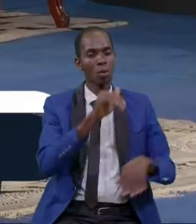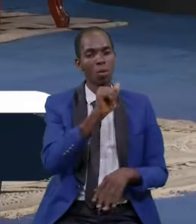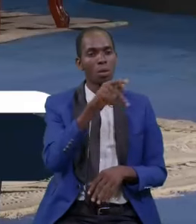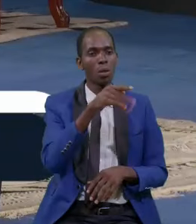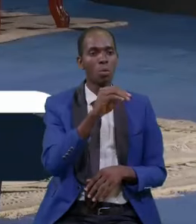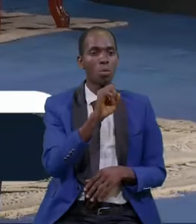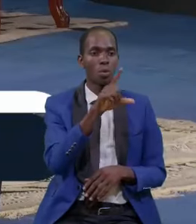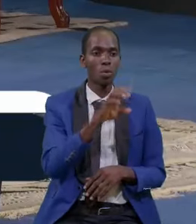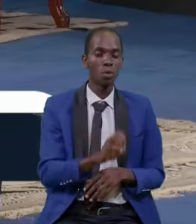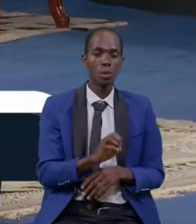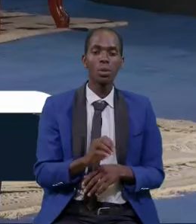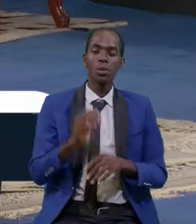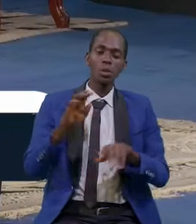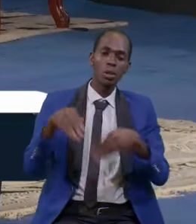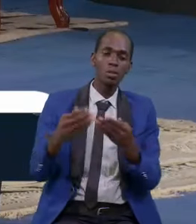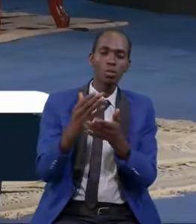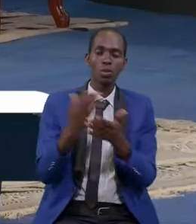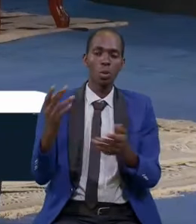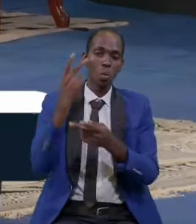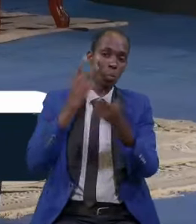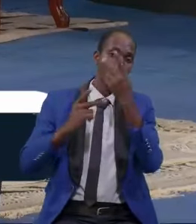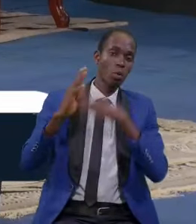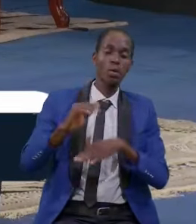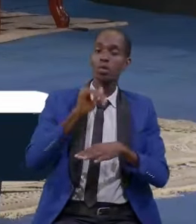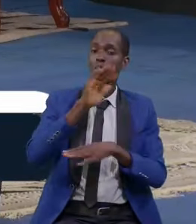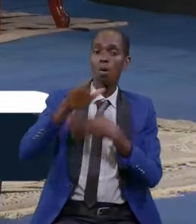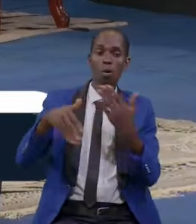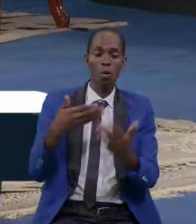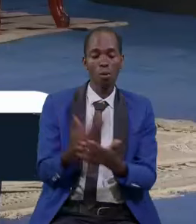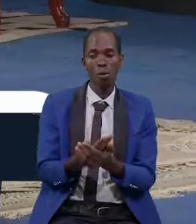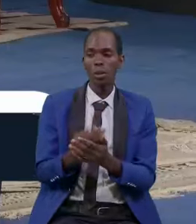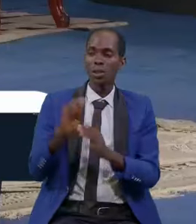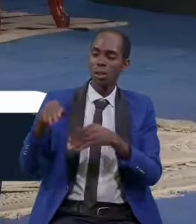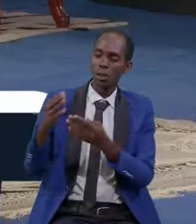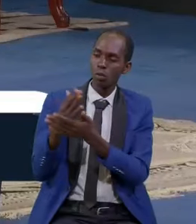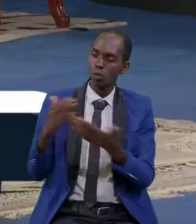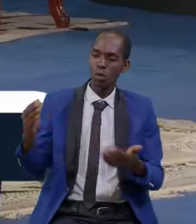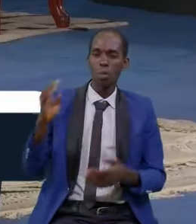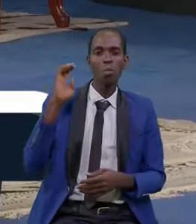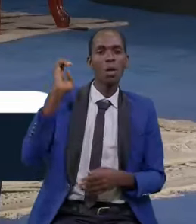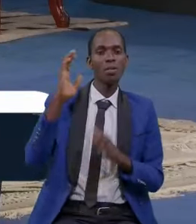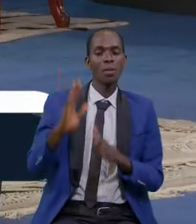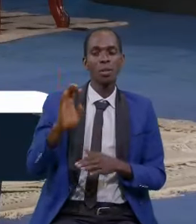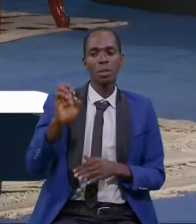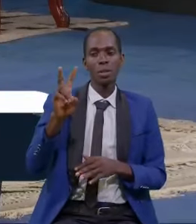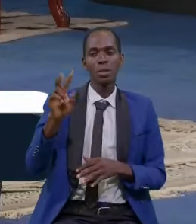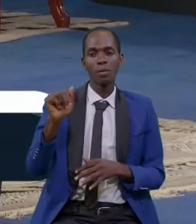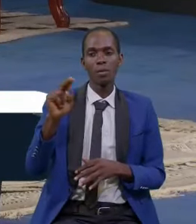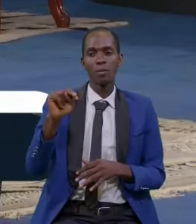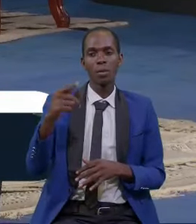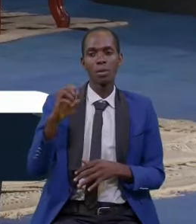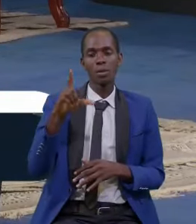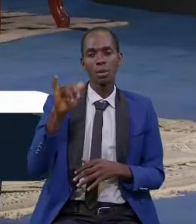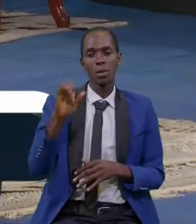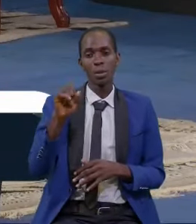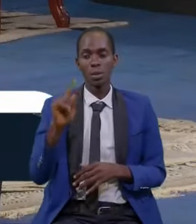everyone. He selects them. And some evangelists, he selects them. And some pastors and